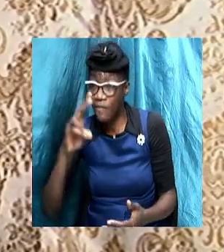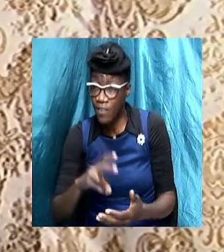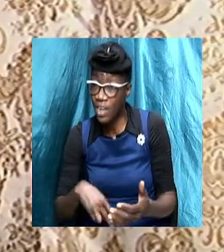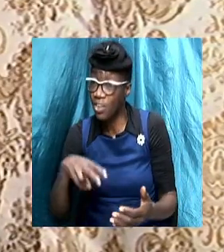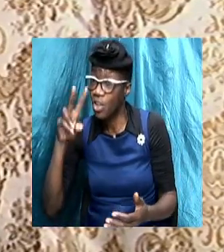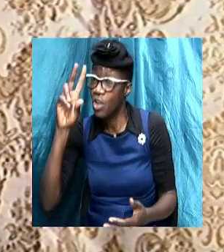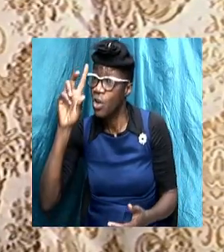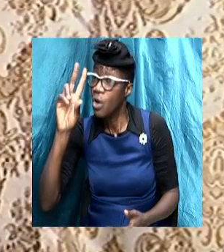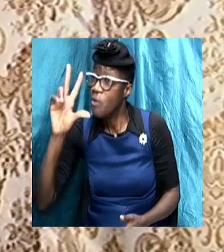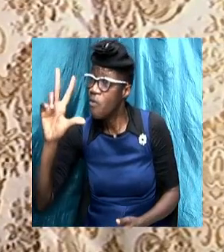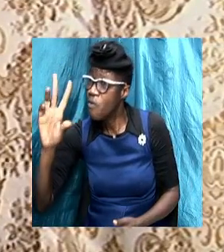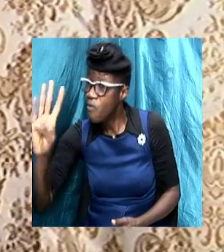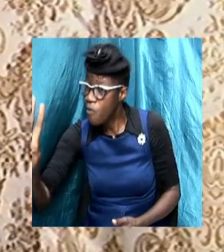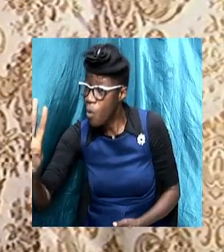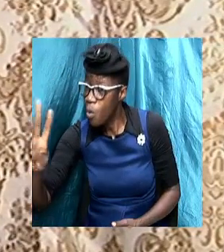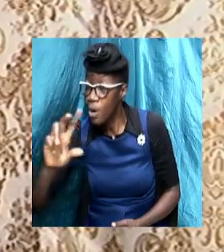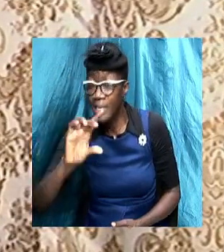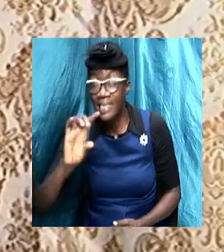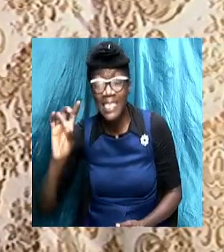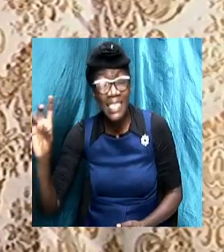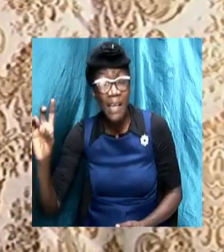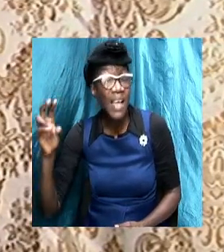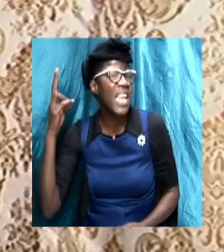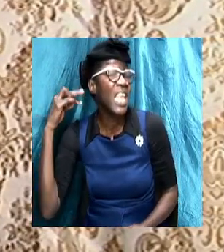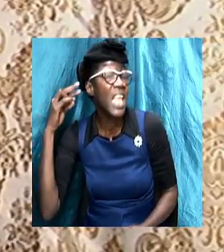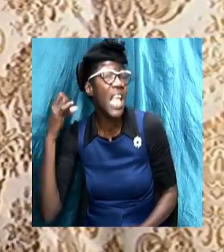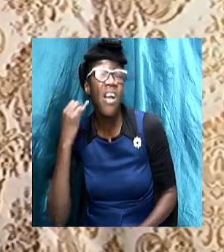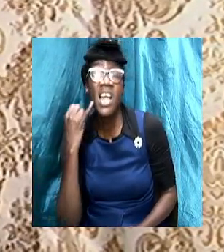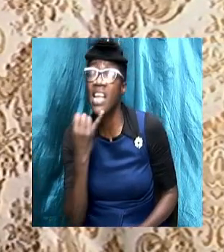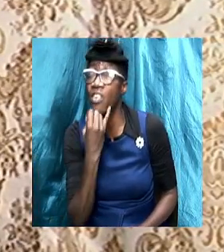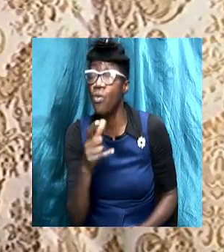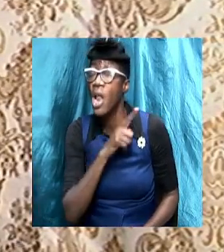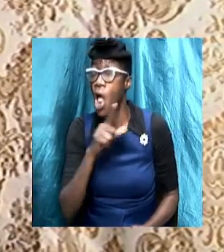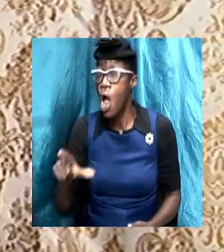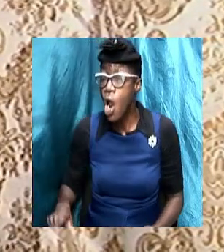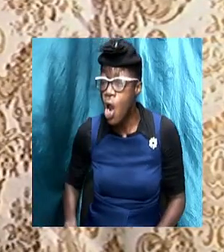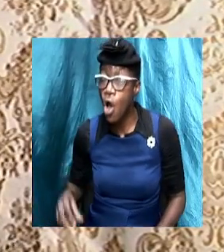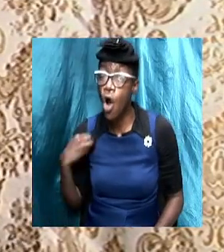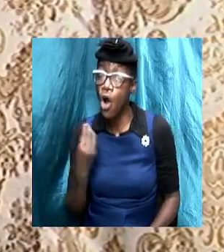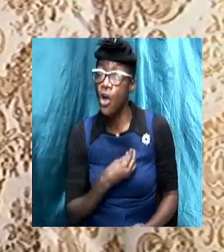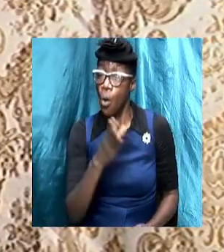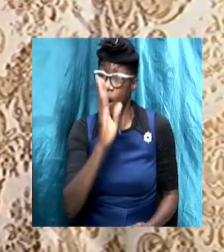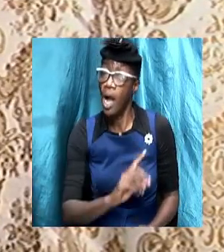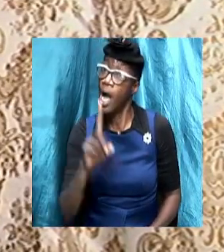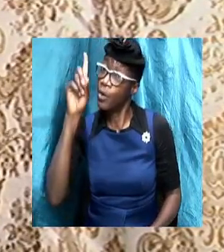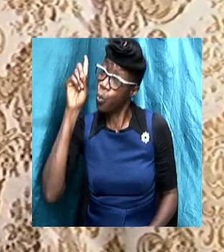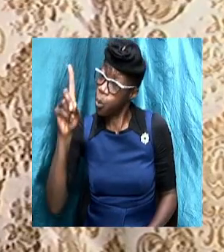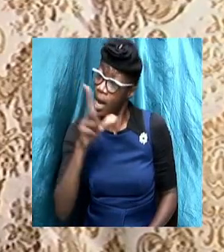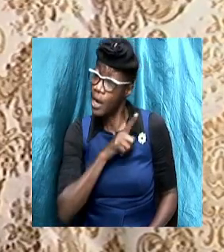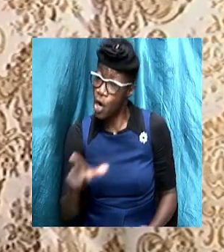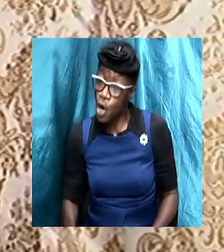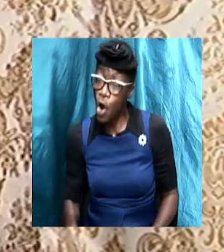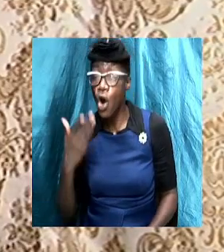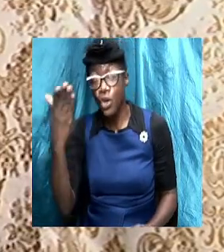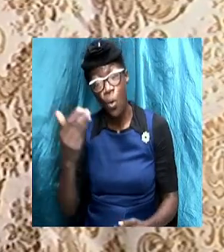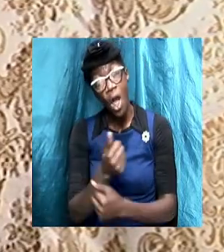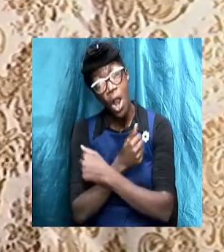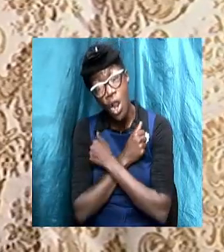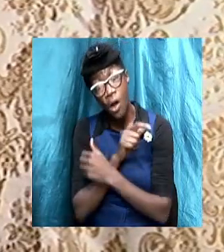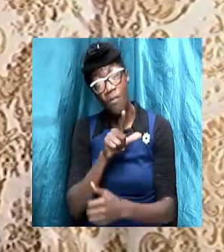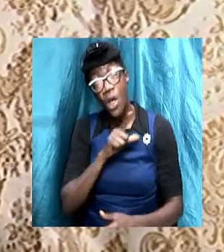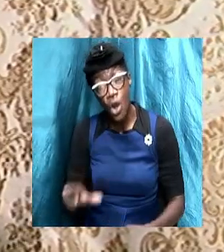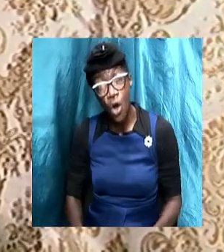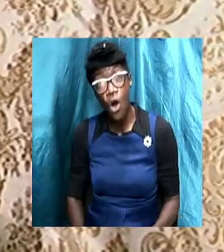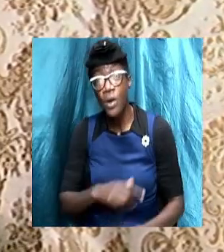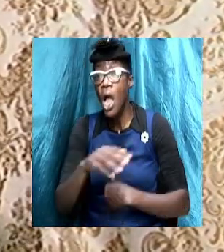the Lord our God is one Lord, and thou shalt love the Lord thy God with all thine